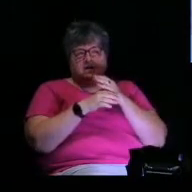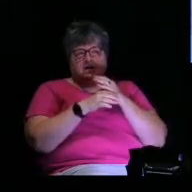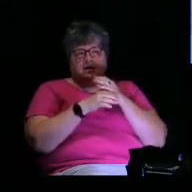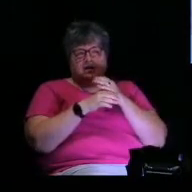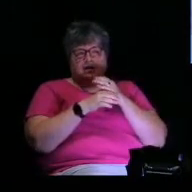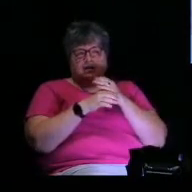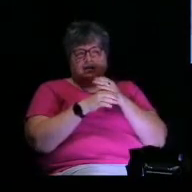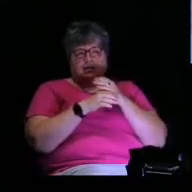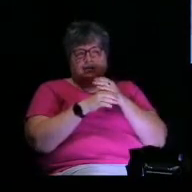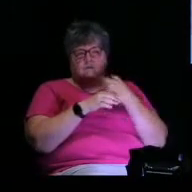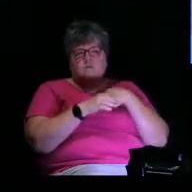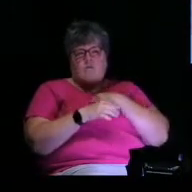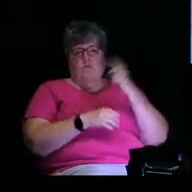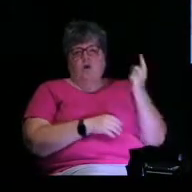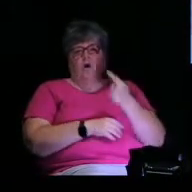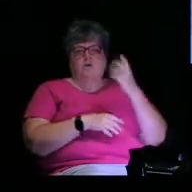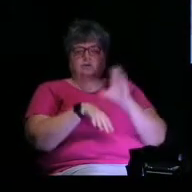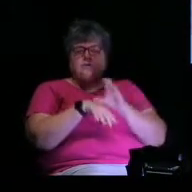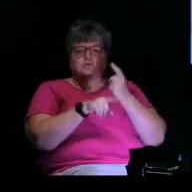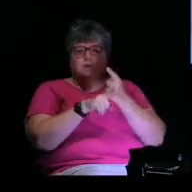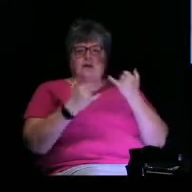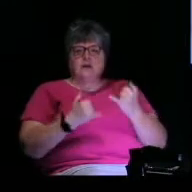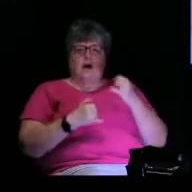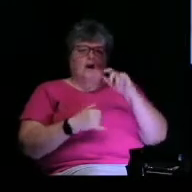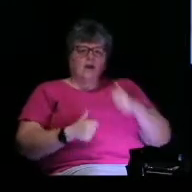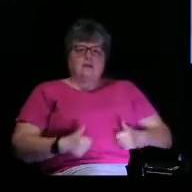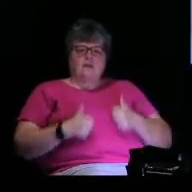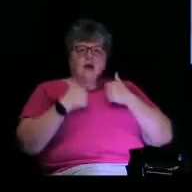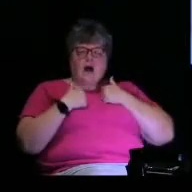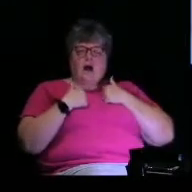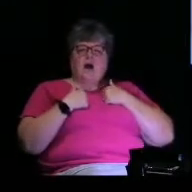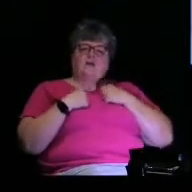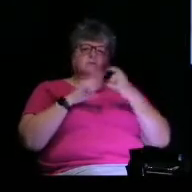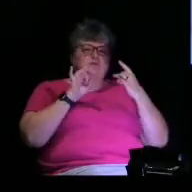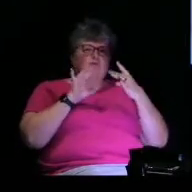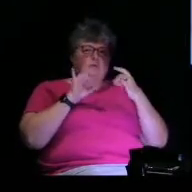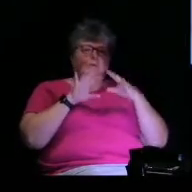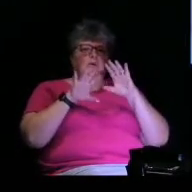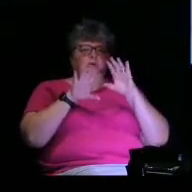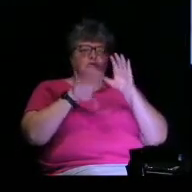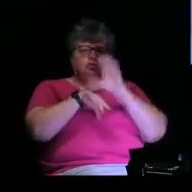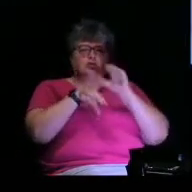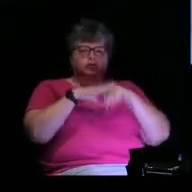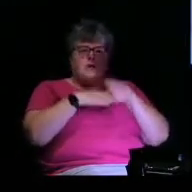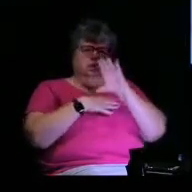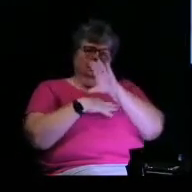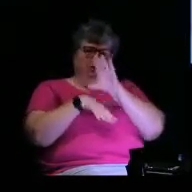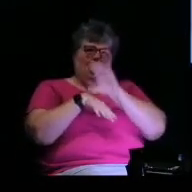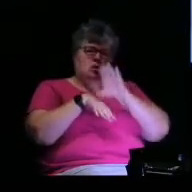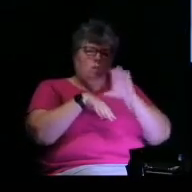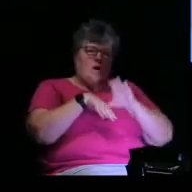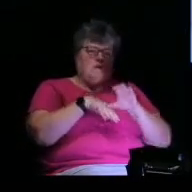Ark Valley, we'll be the only church right now live streaming their services into a prison in Colorado. Okay? So